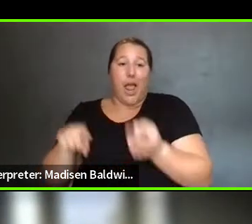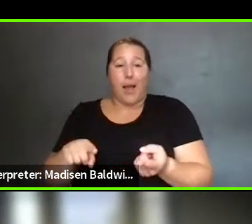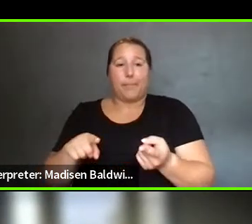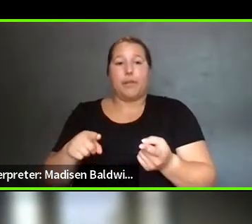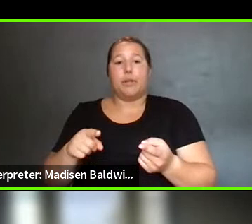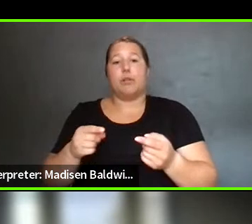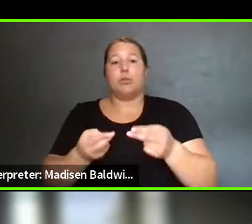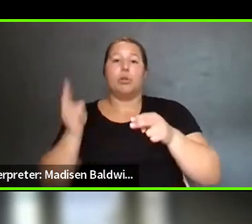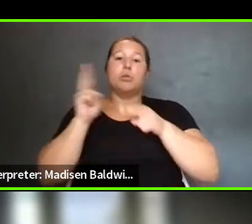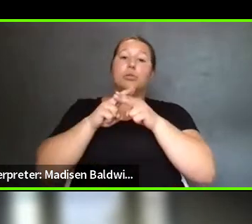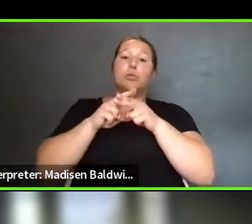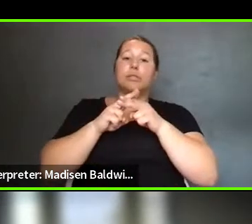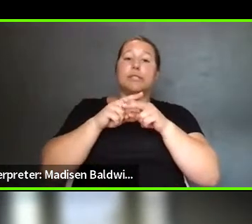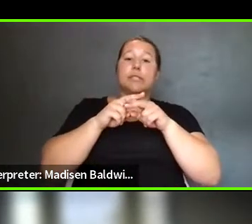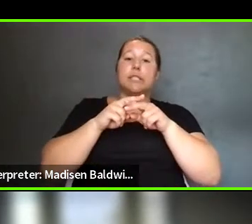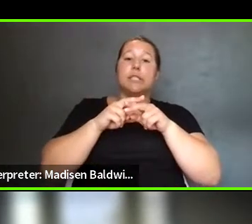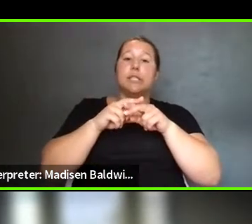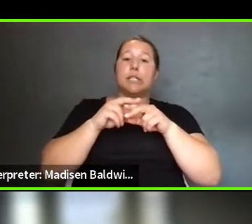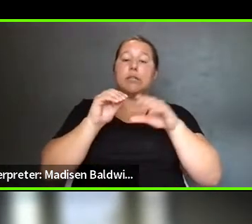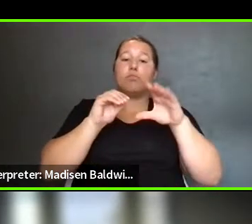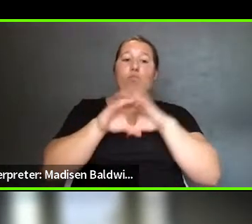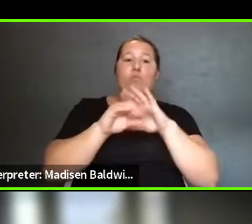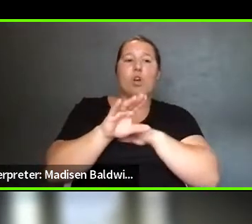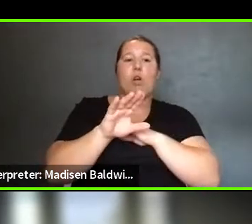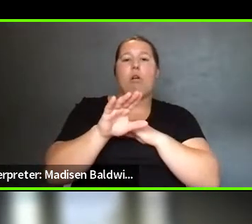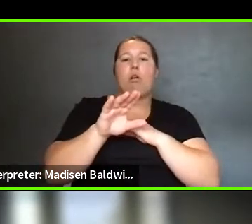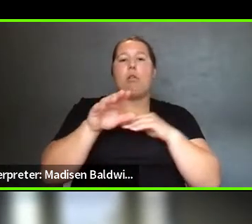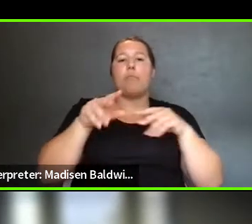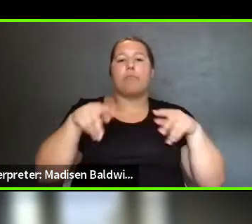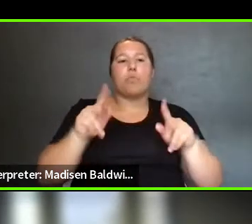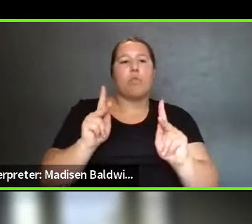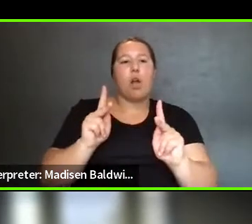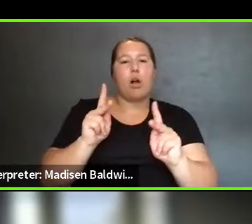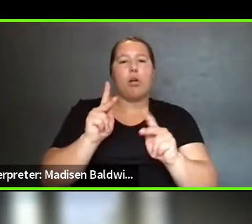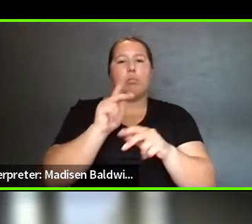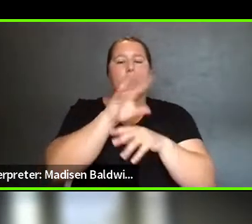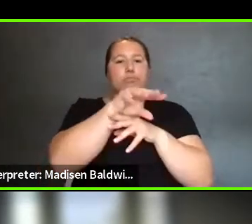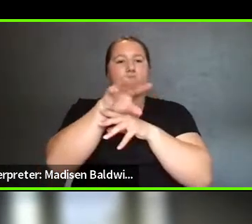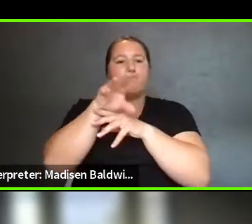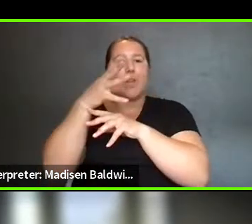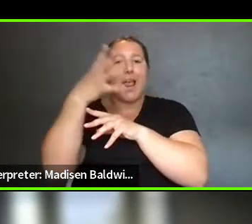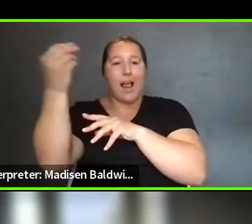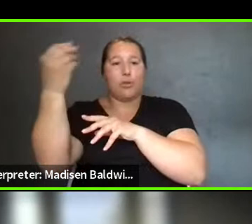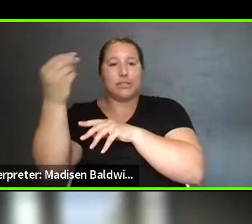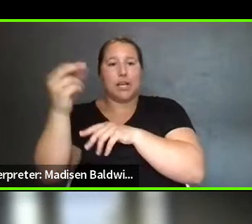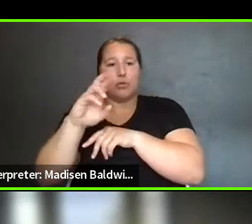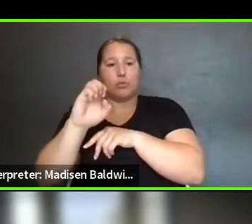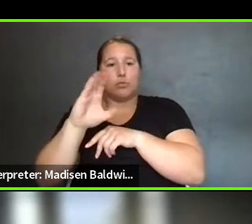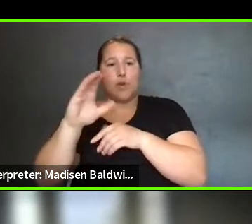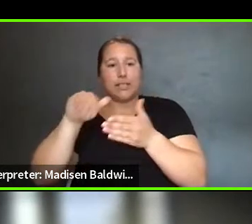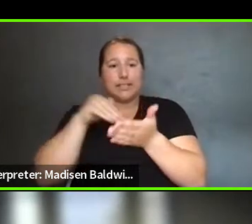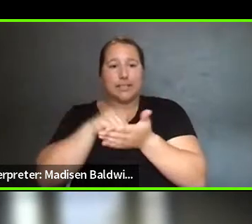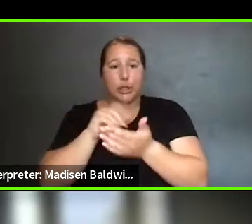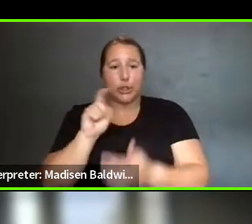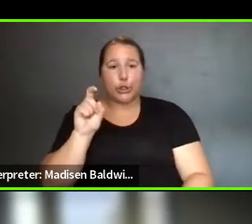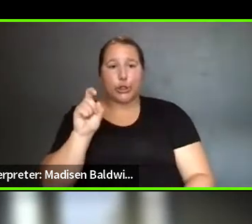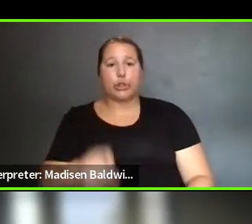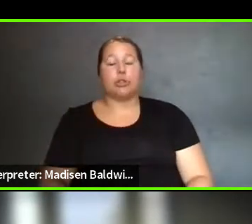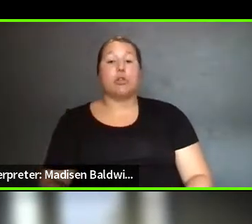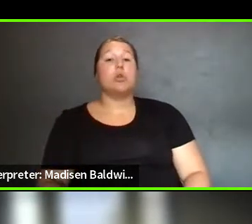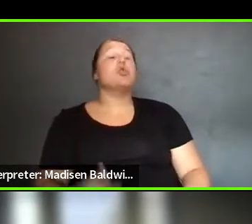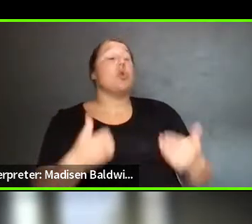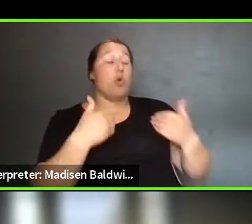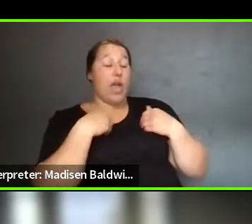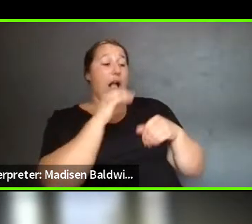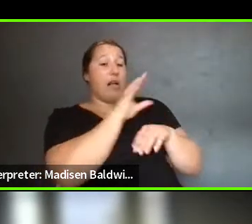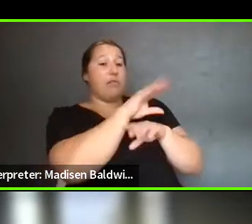the availability of keeping an eye on what's going on outside of our rec centers? So we do have cameras at